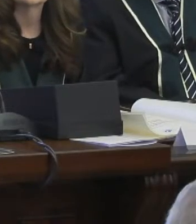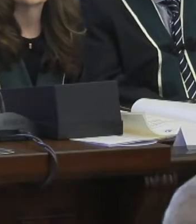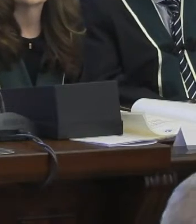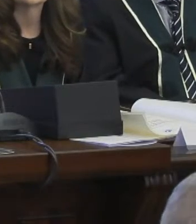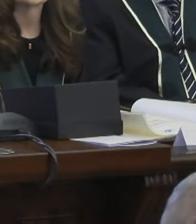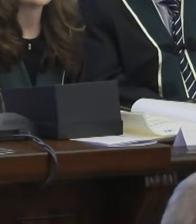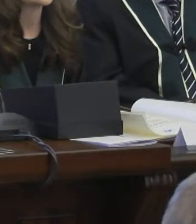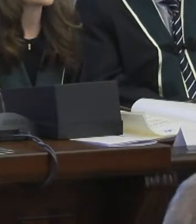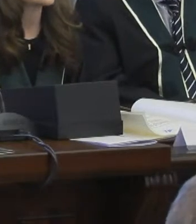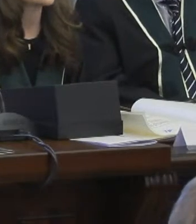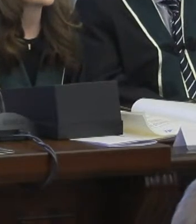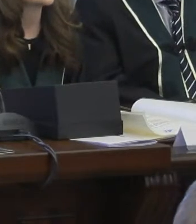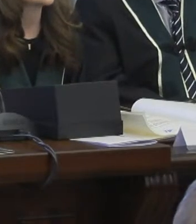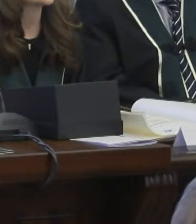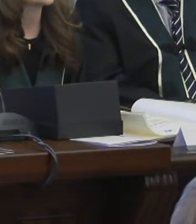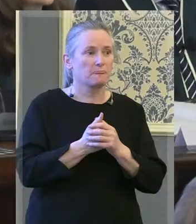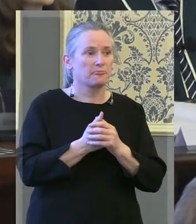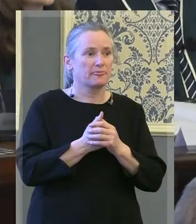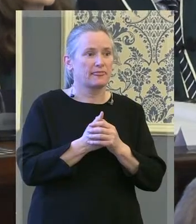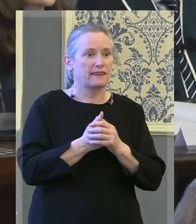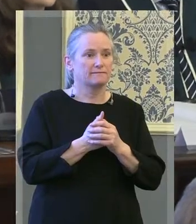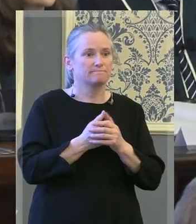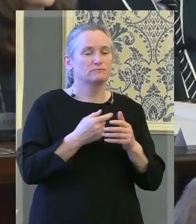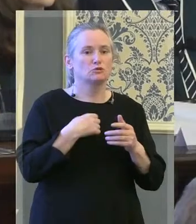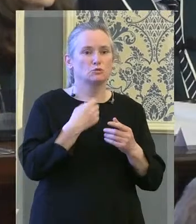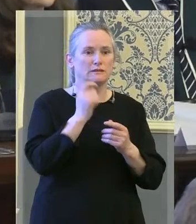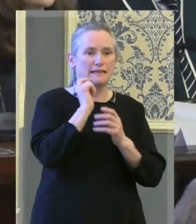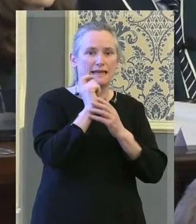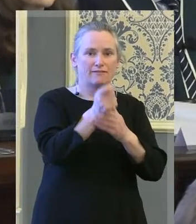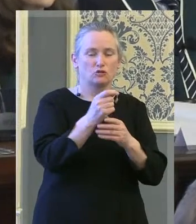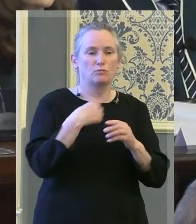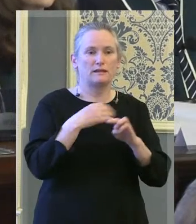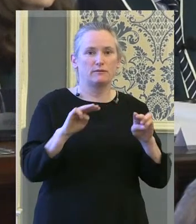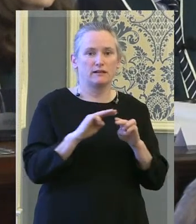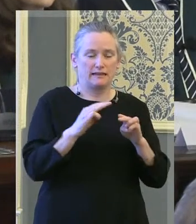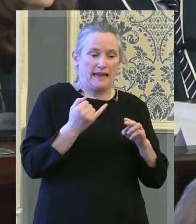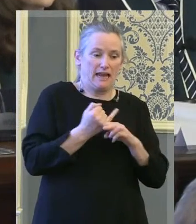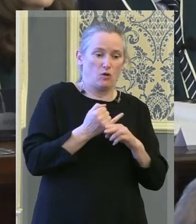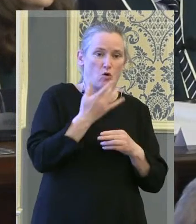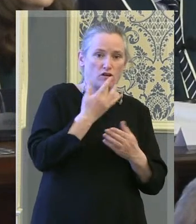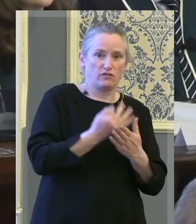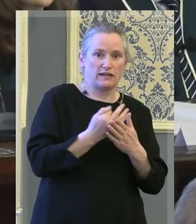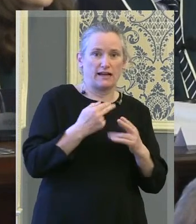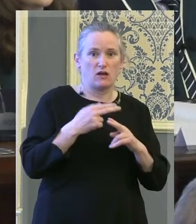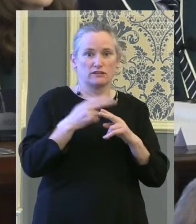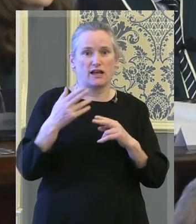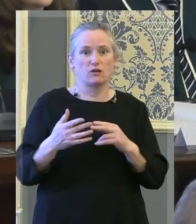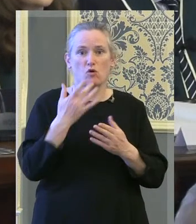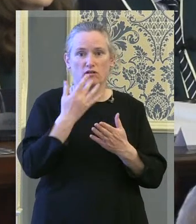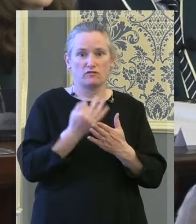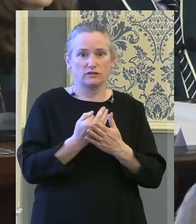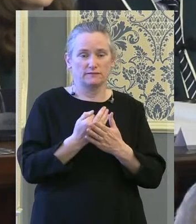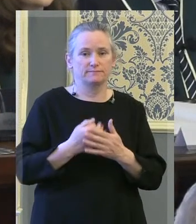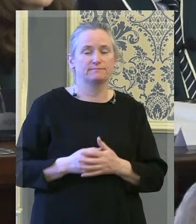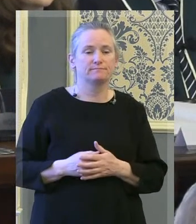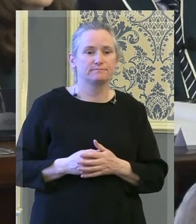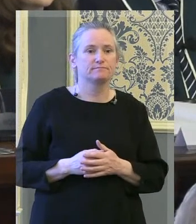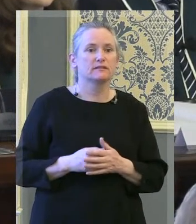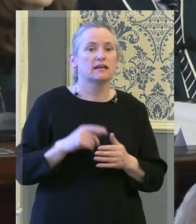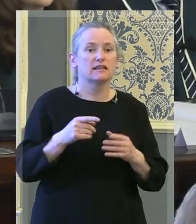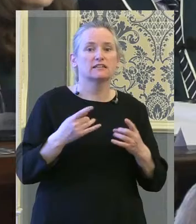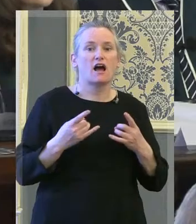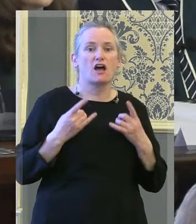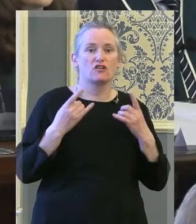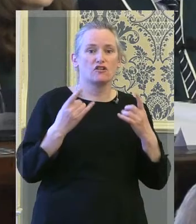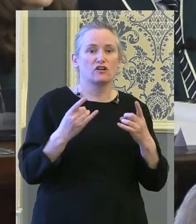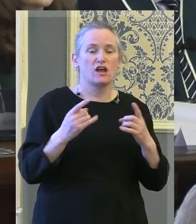honour, graciously extended to individuals both from within and without Waterford. This honour